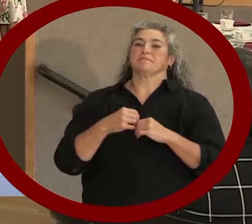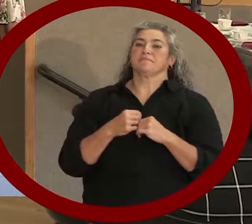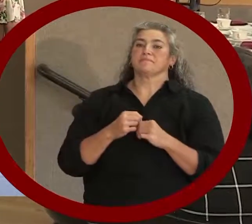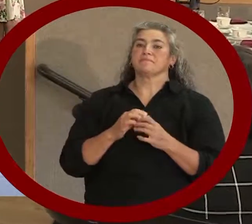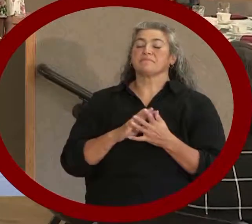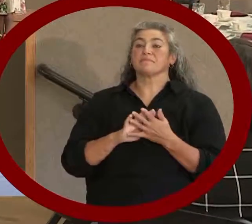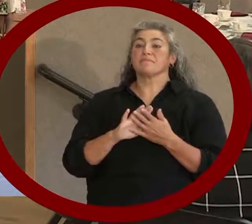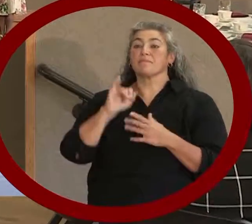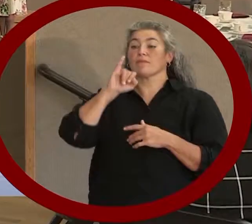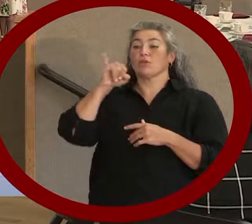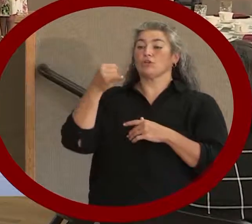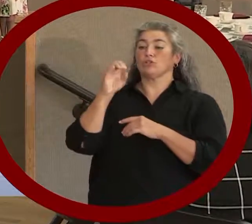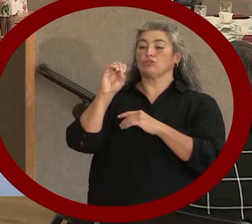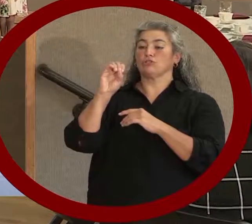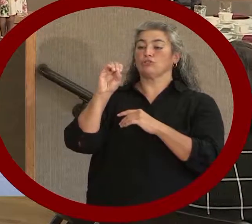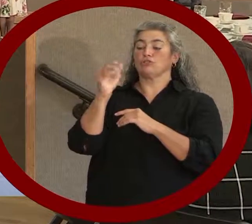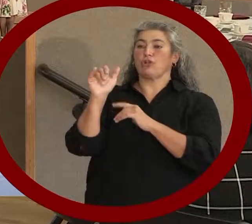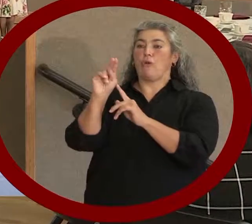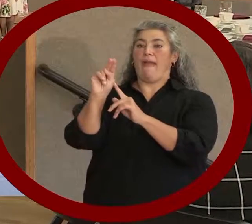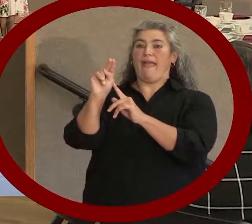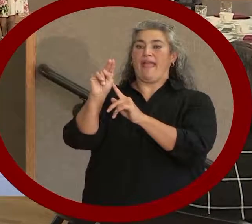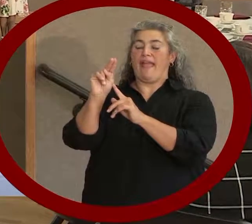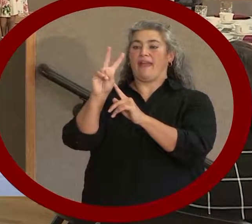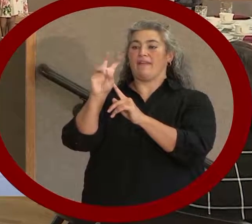Joanne Vandewal.